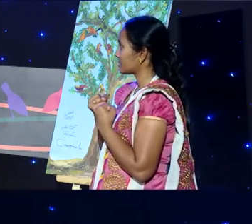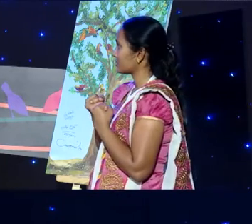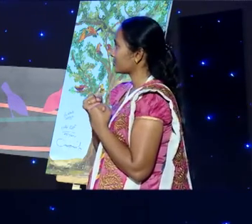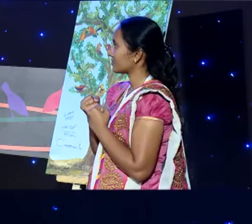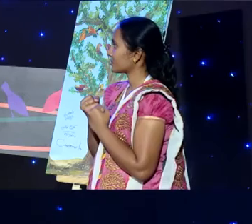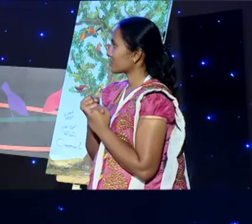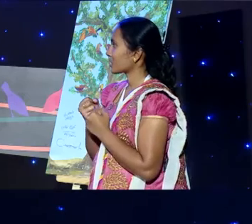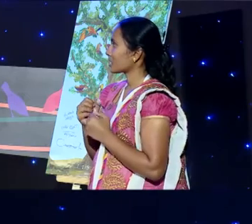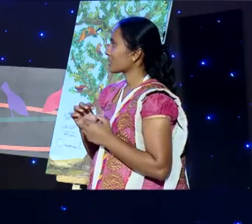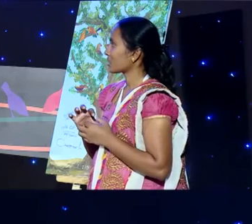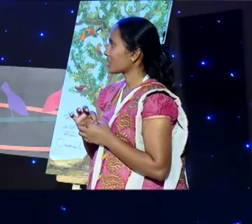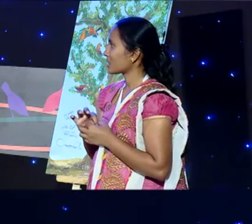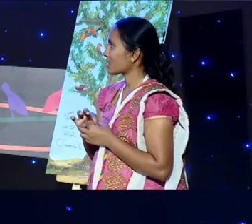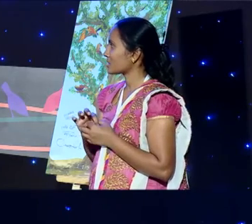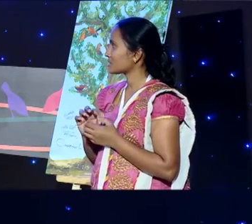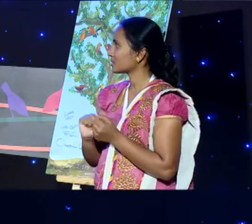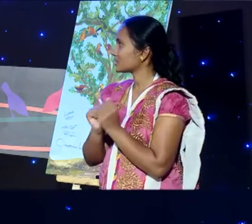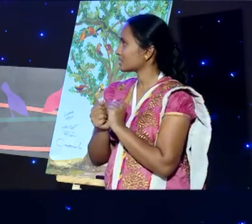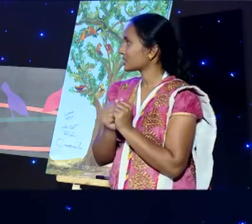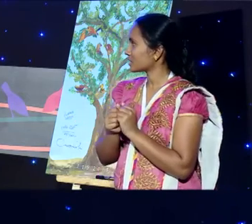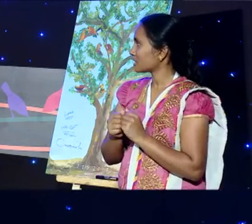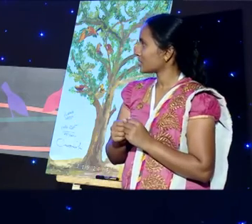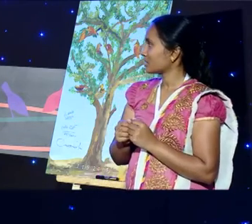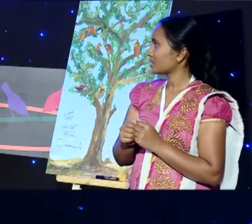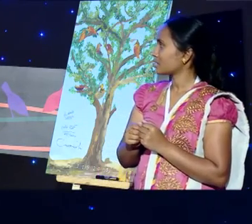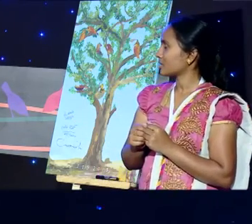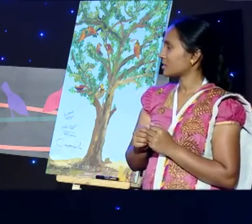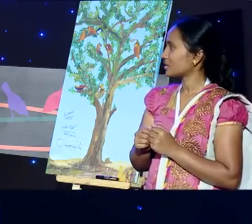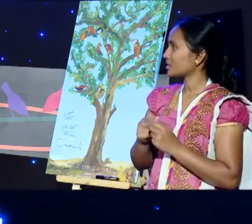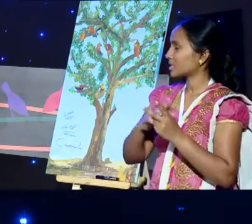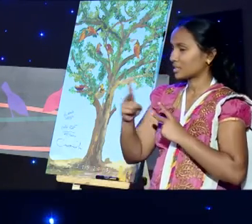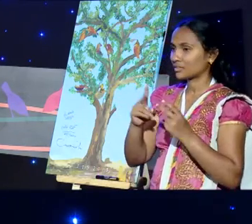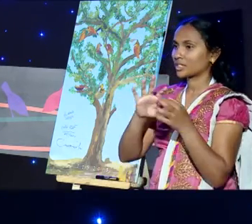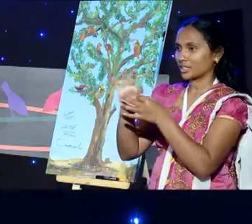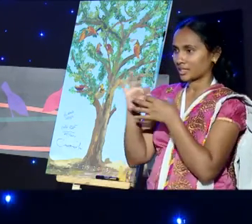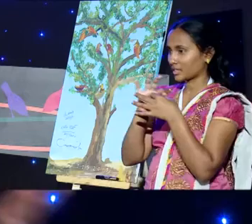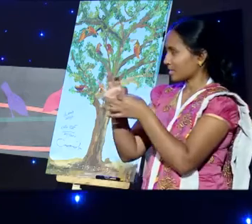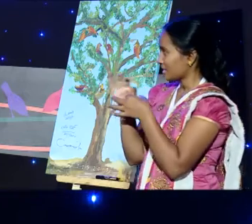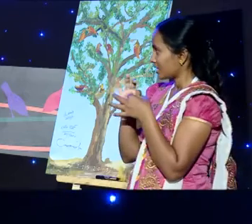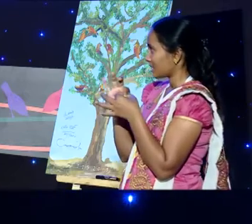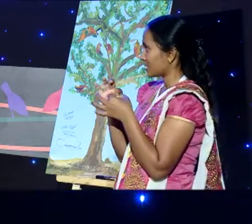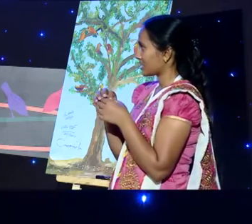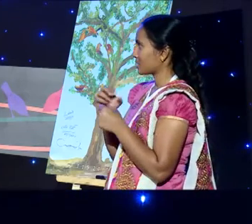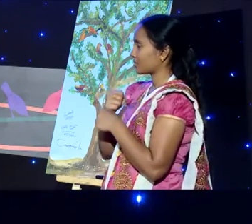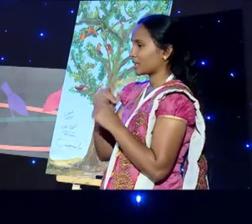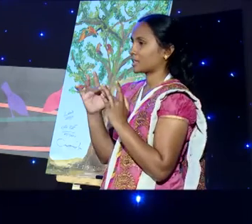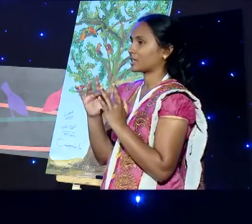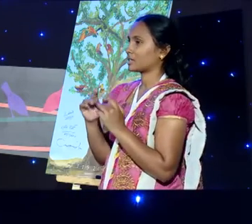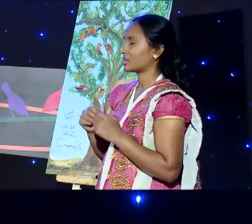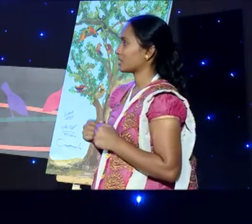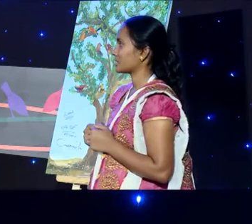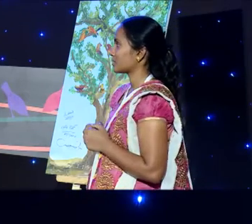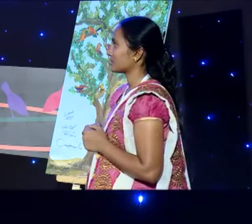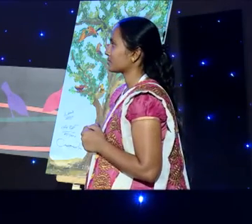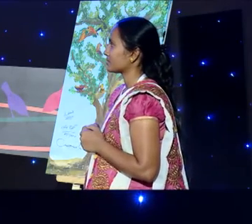not just consuming, but also contributing and thinking in this different way and connecting and synergizing, man, we have trillions